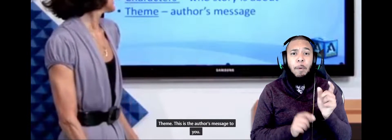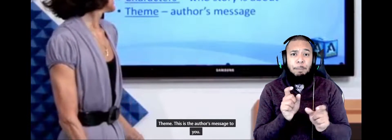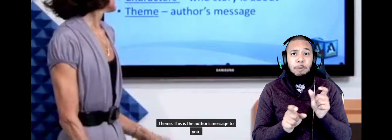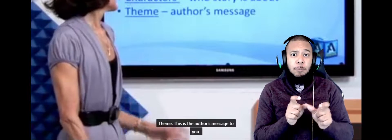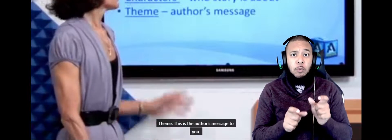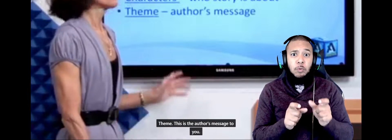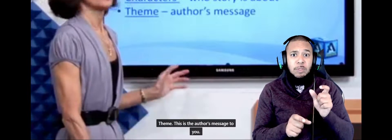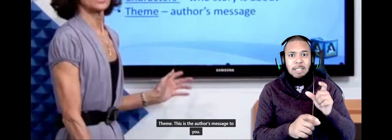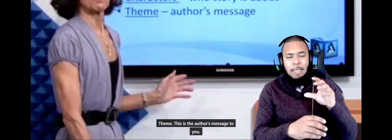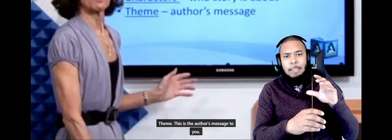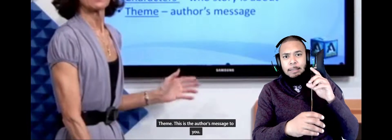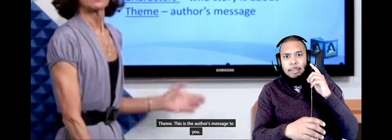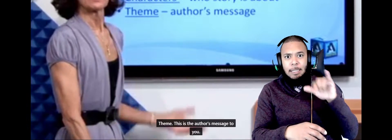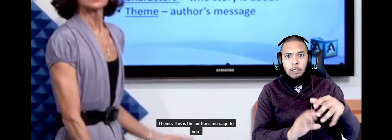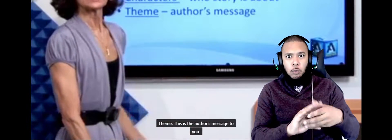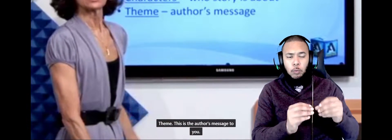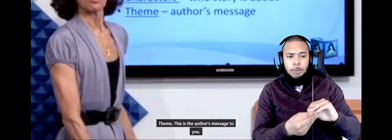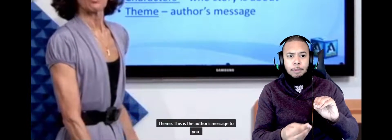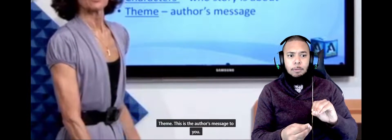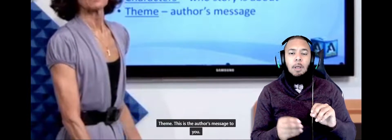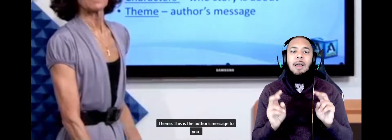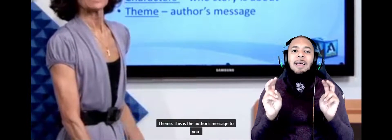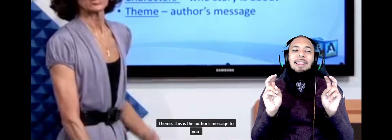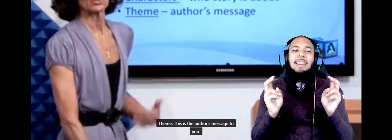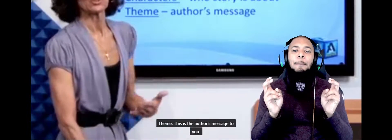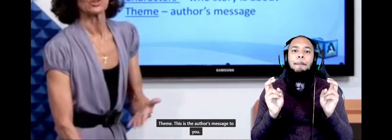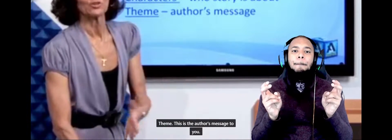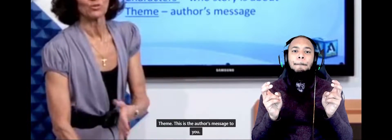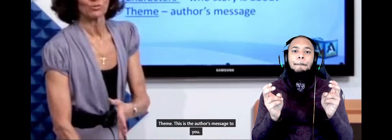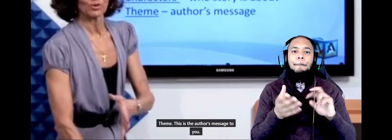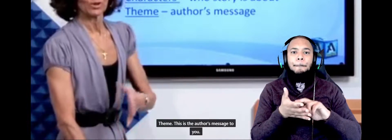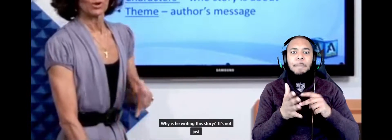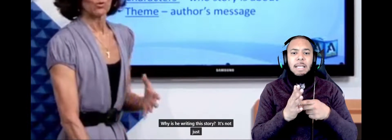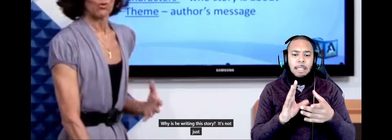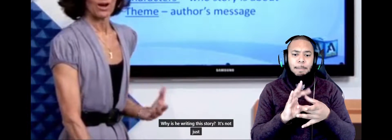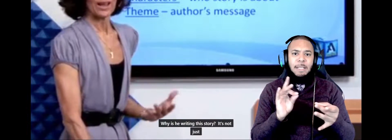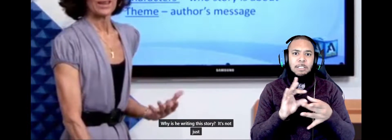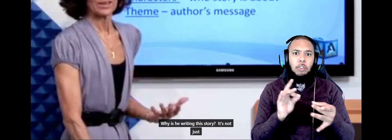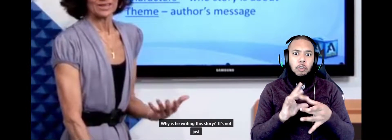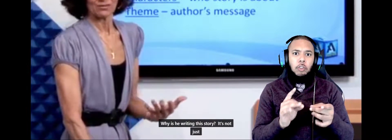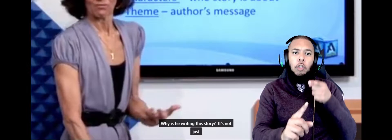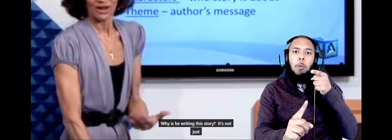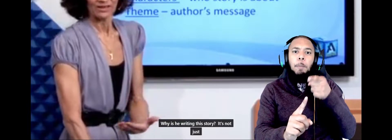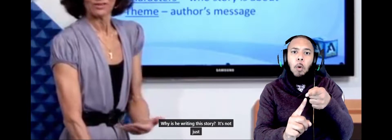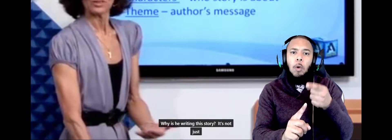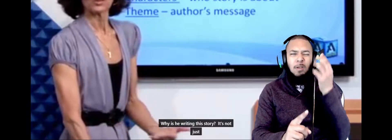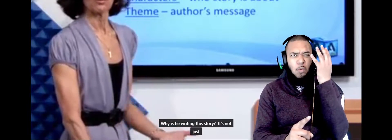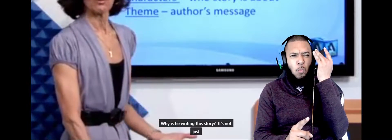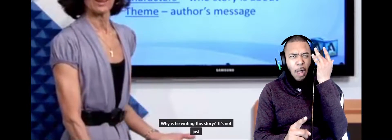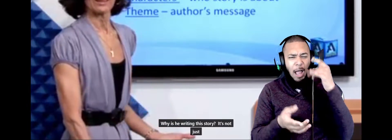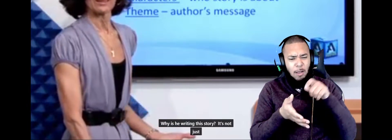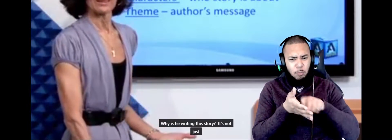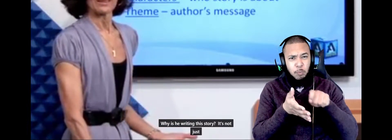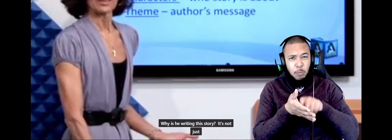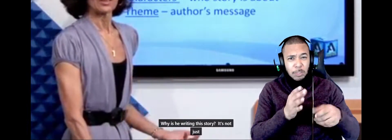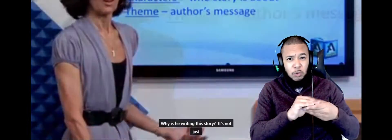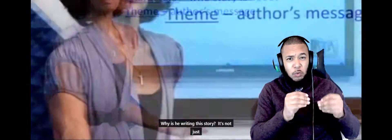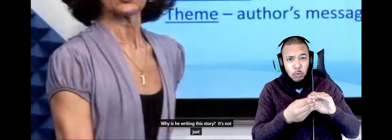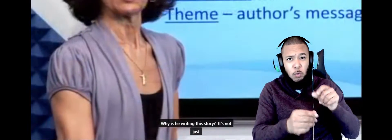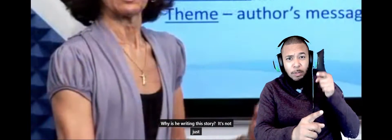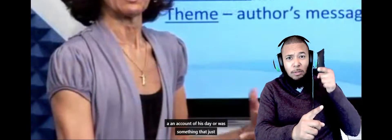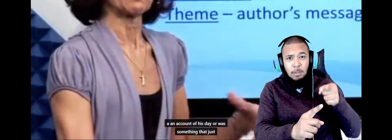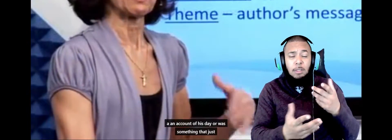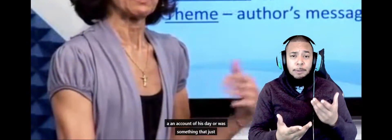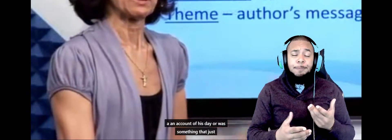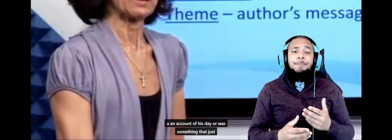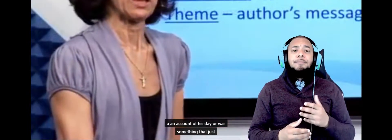story. Theme, this is the author's message to you. Why is he writing this story? It's not